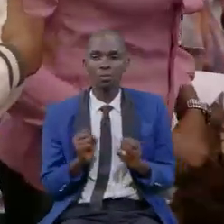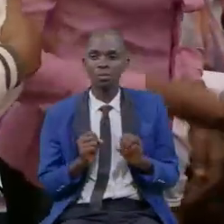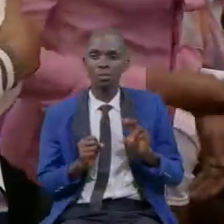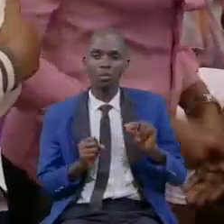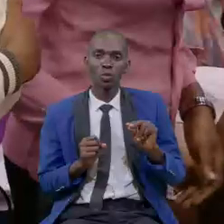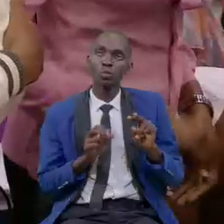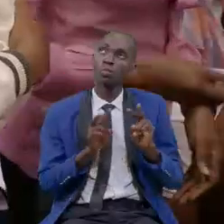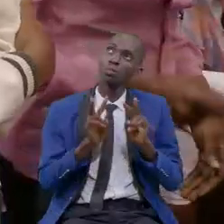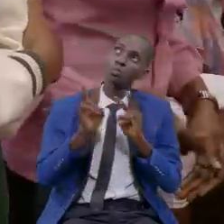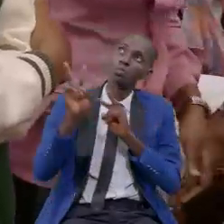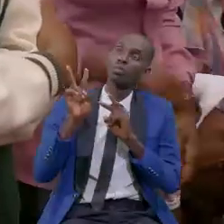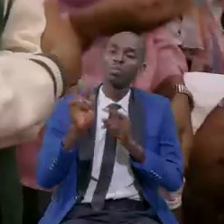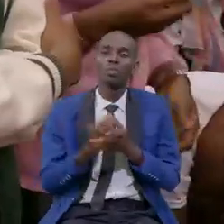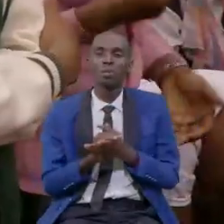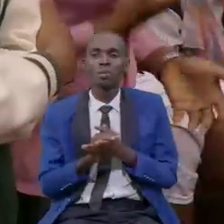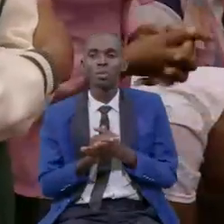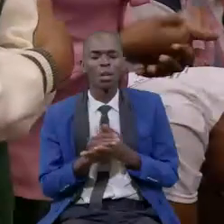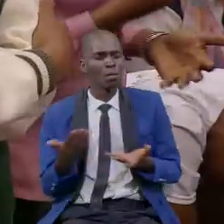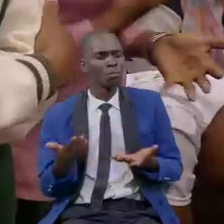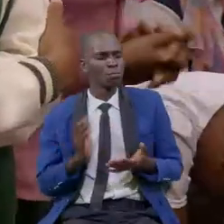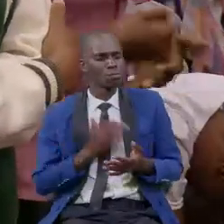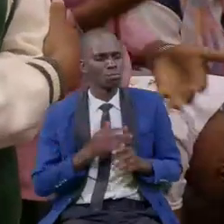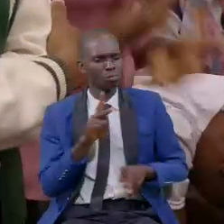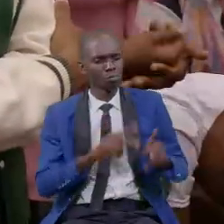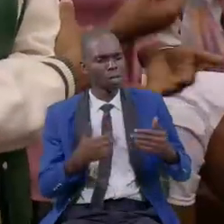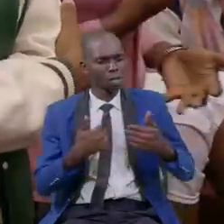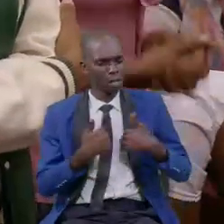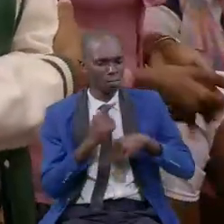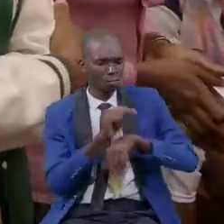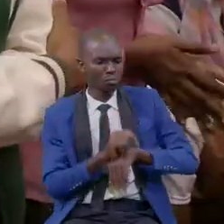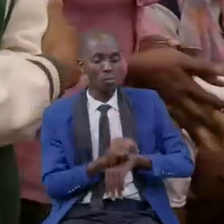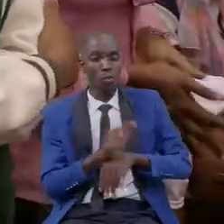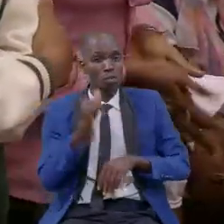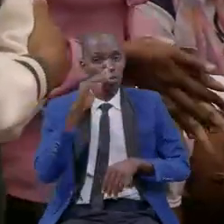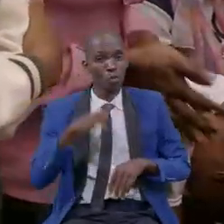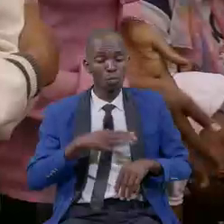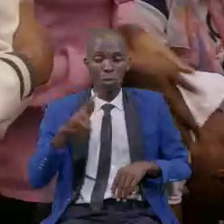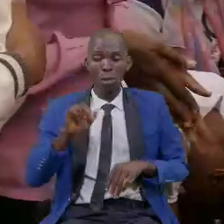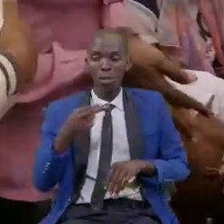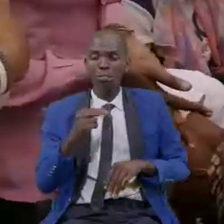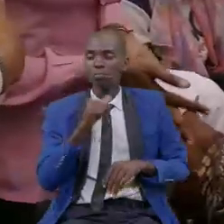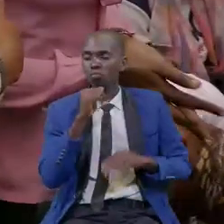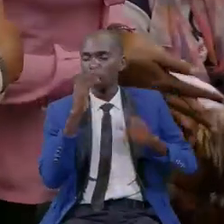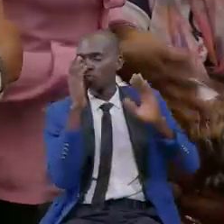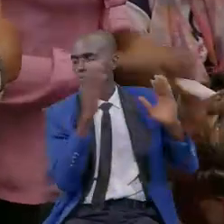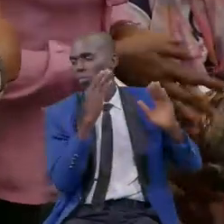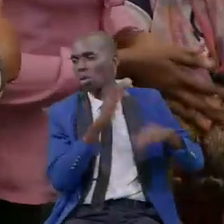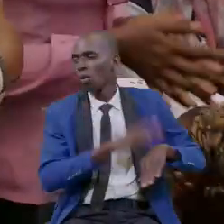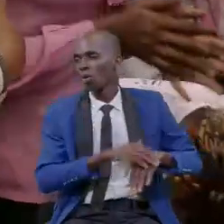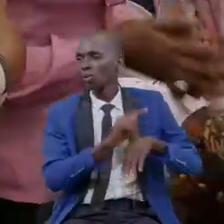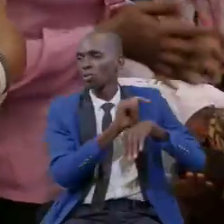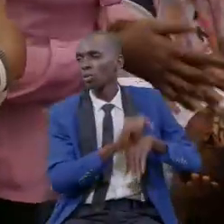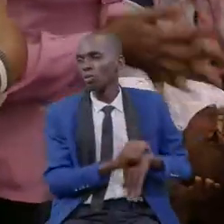Her people had their tradition. She didn't look the direction of tradition.